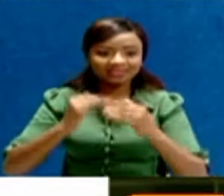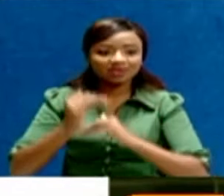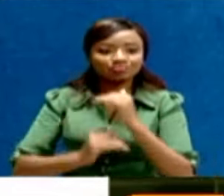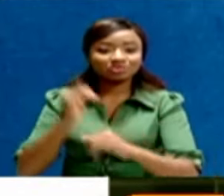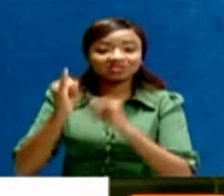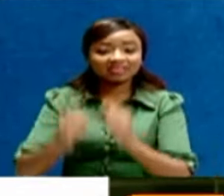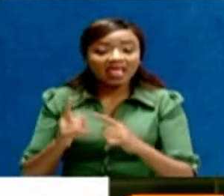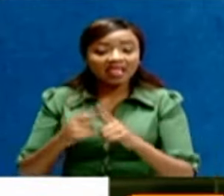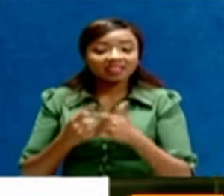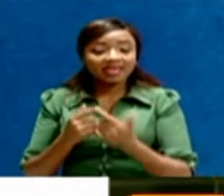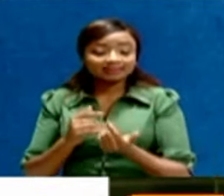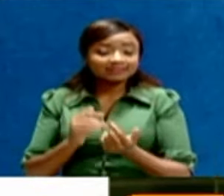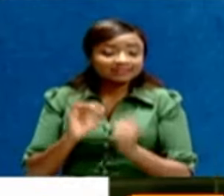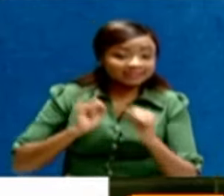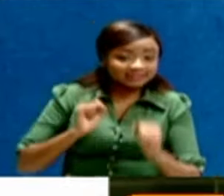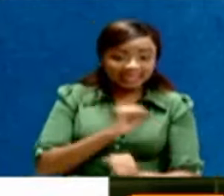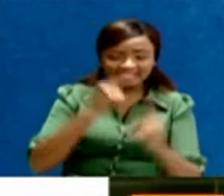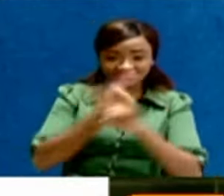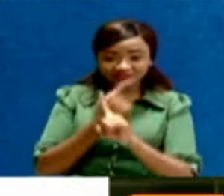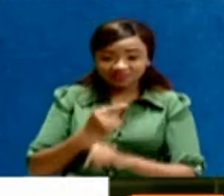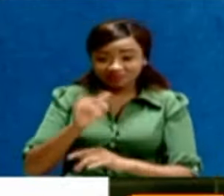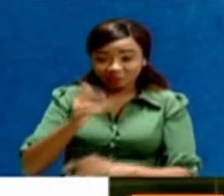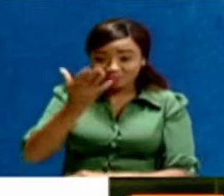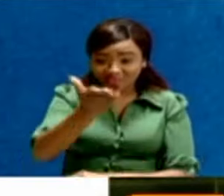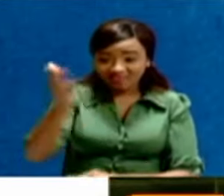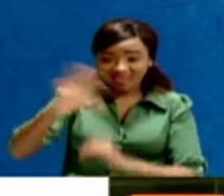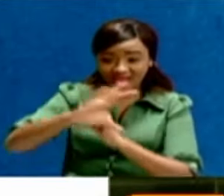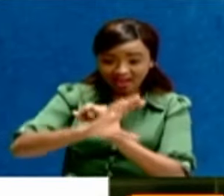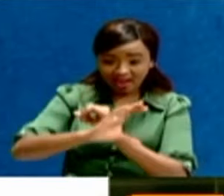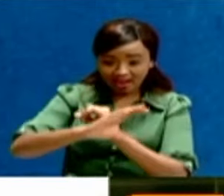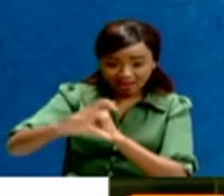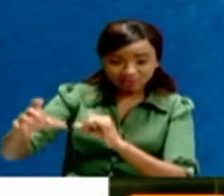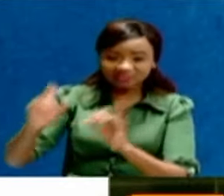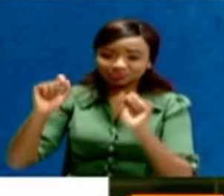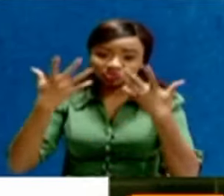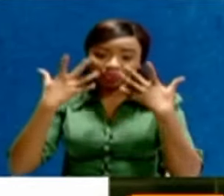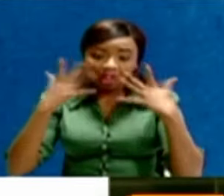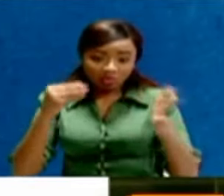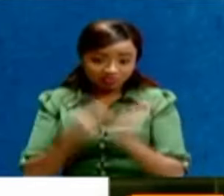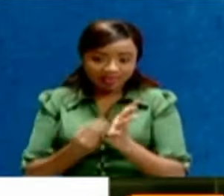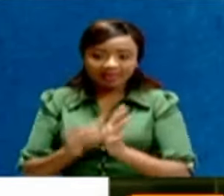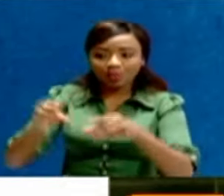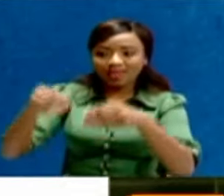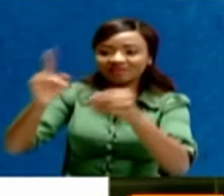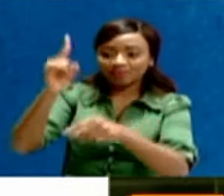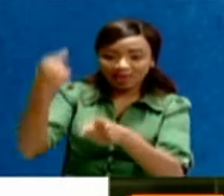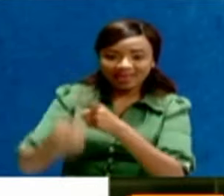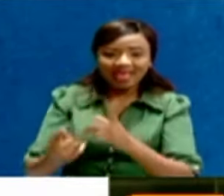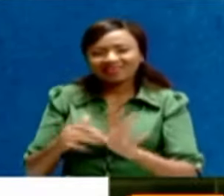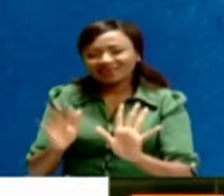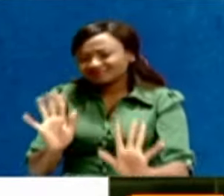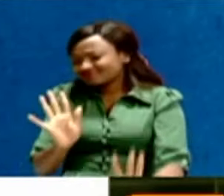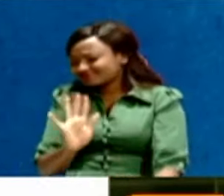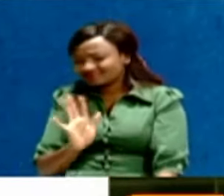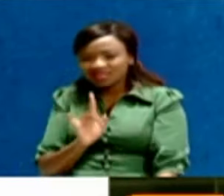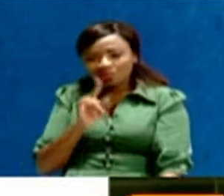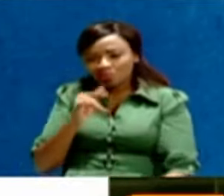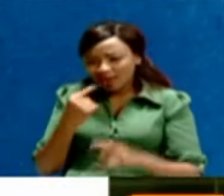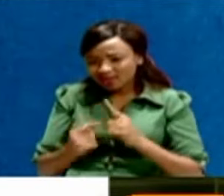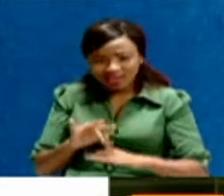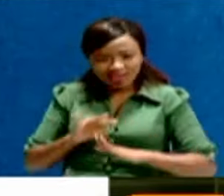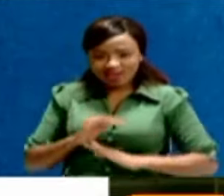senators from some regions said, no, we are going to lose money. Then we give them 1 year. Then they say, no, 1 year is not